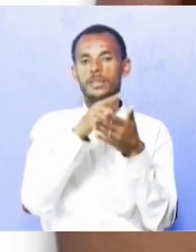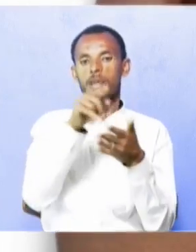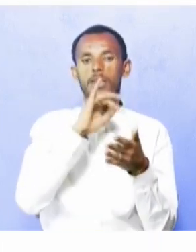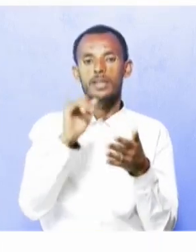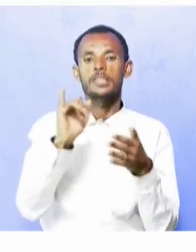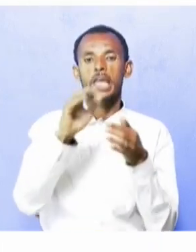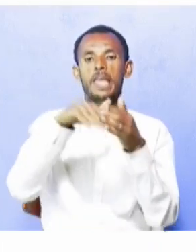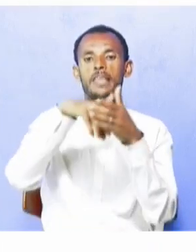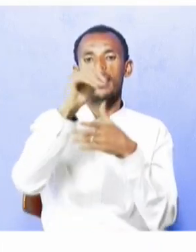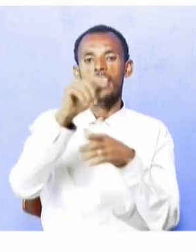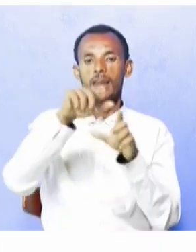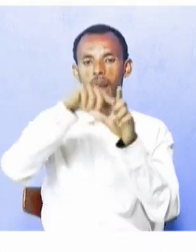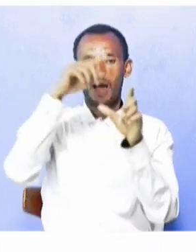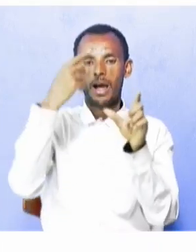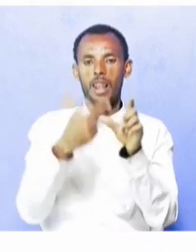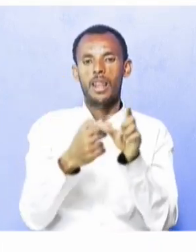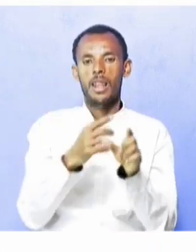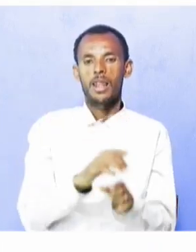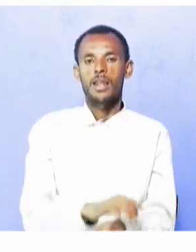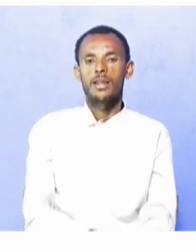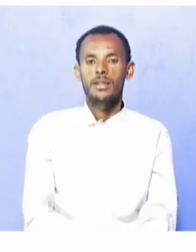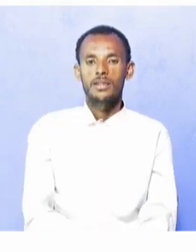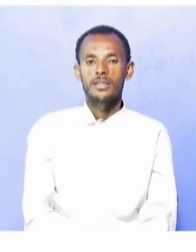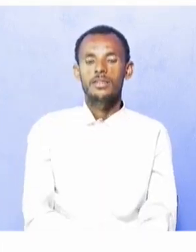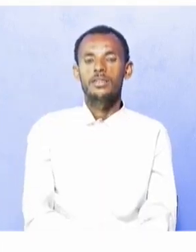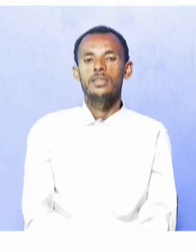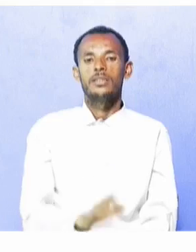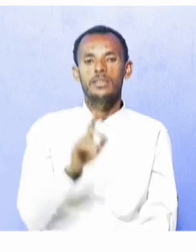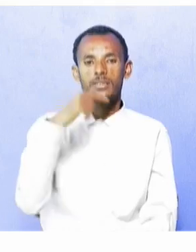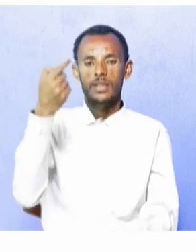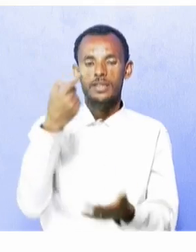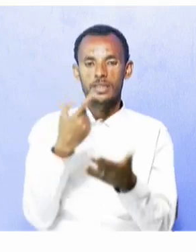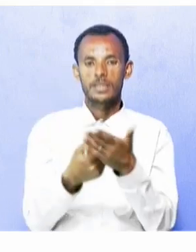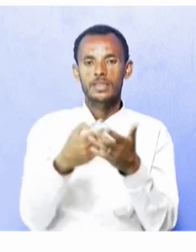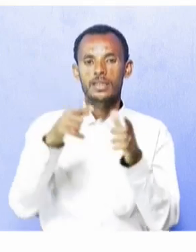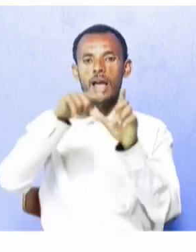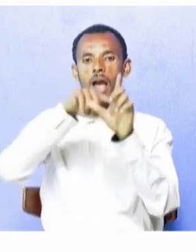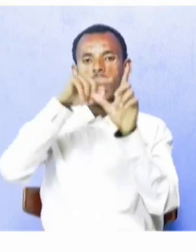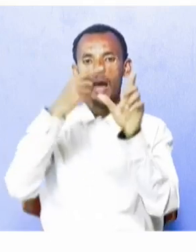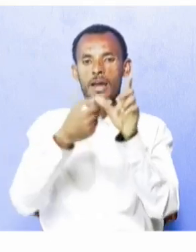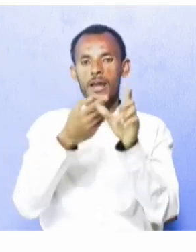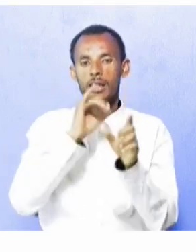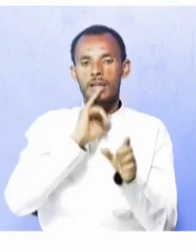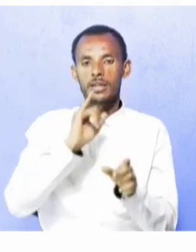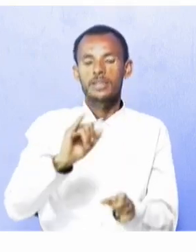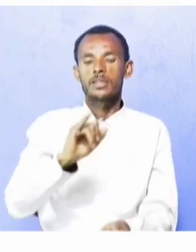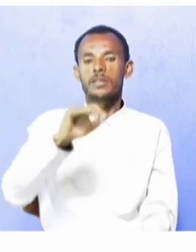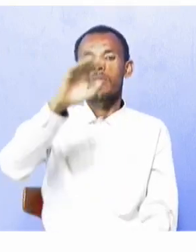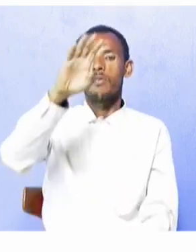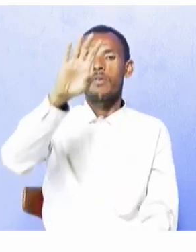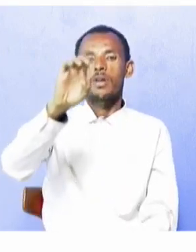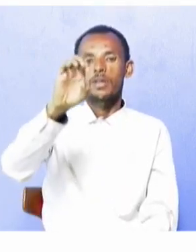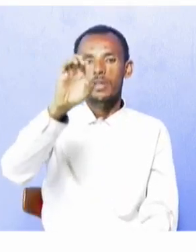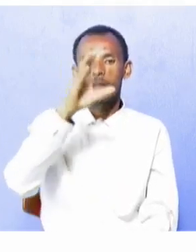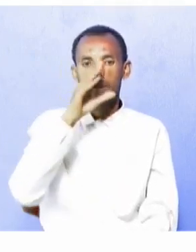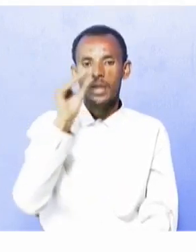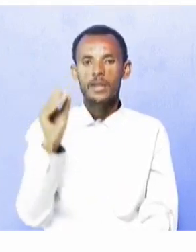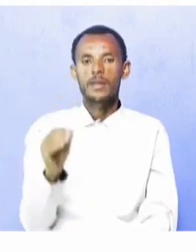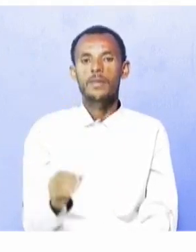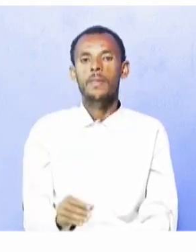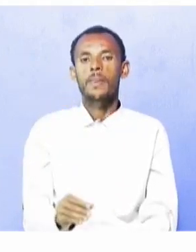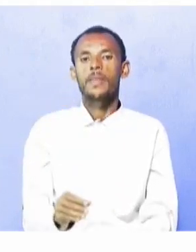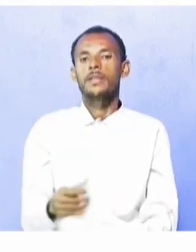an exterior angle. Okay, say this angle is 40 degree and this